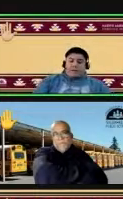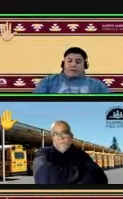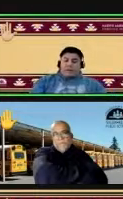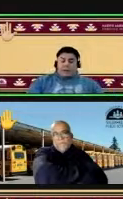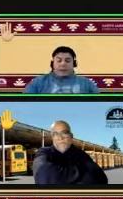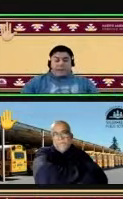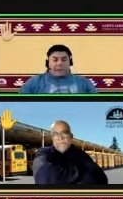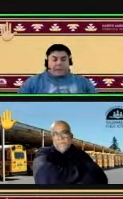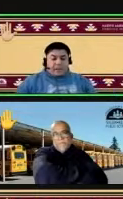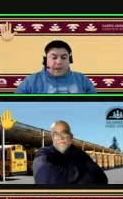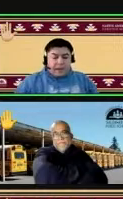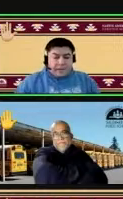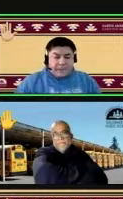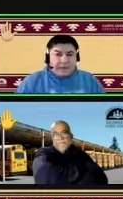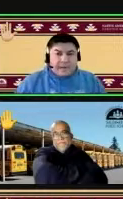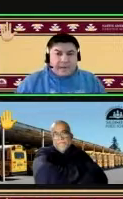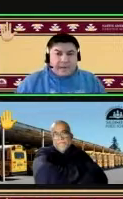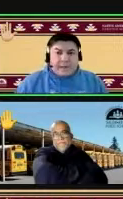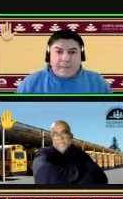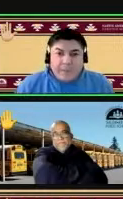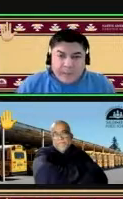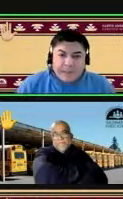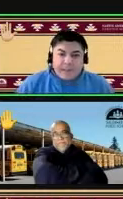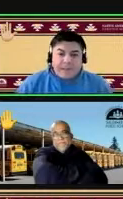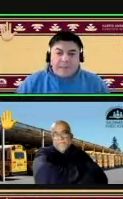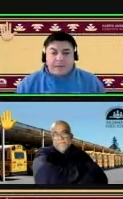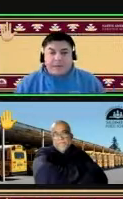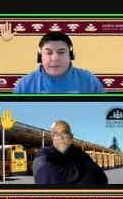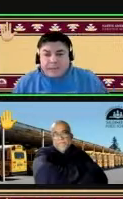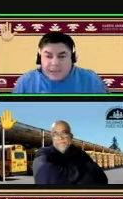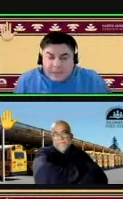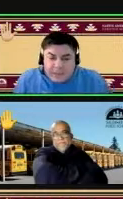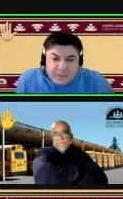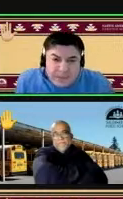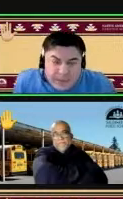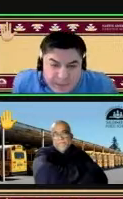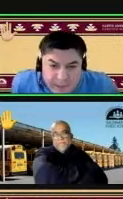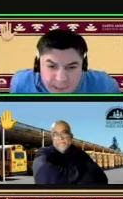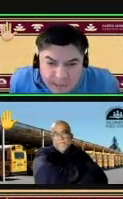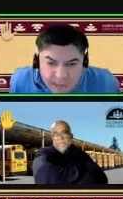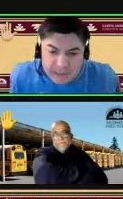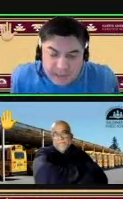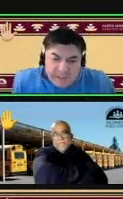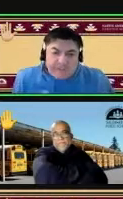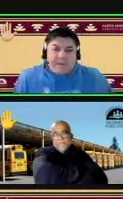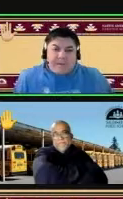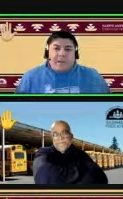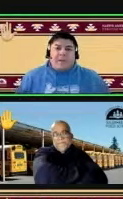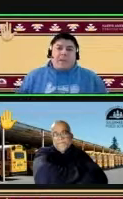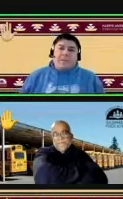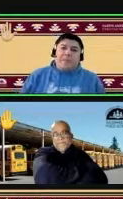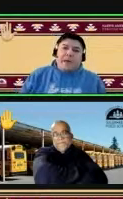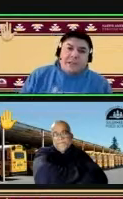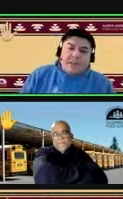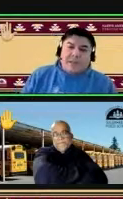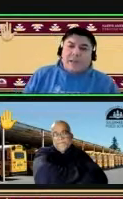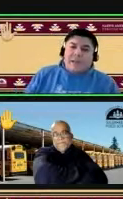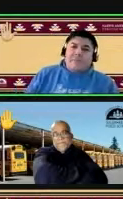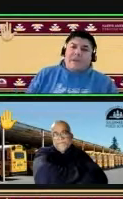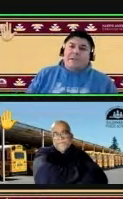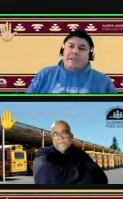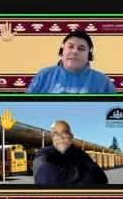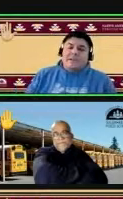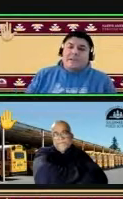Thank you. Hank, is there any information and consideration that we should be looking at in terms of budget